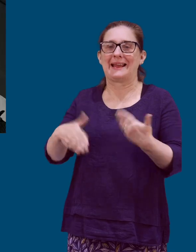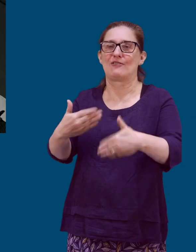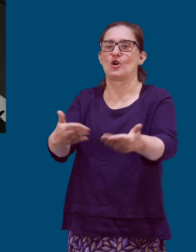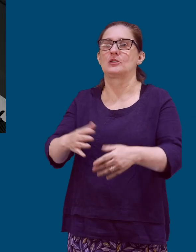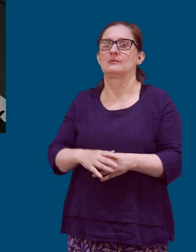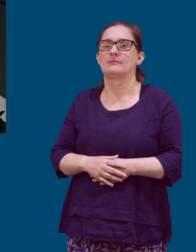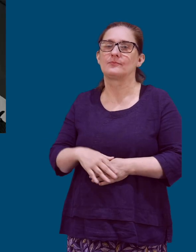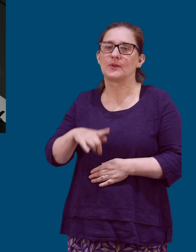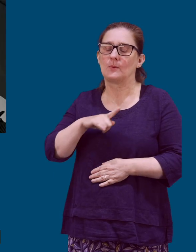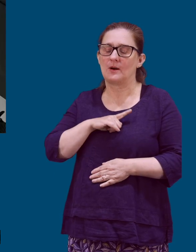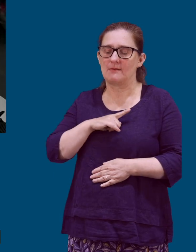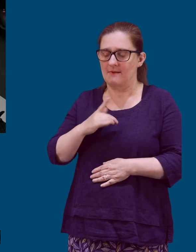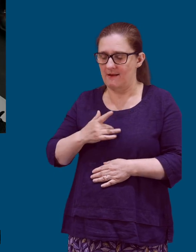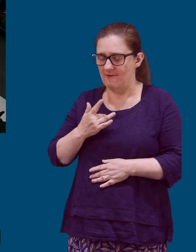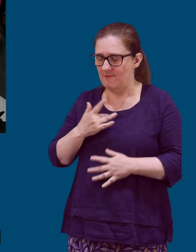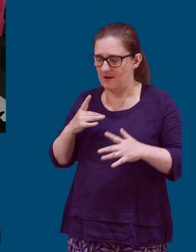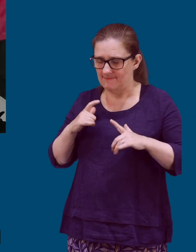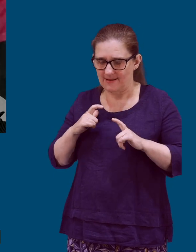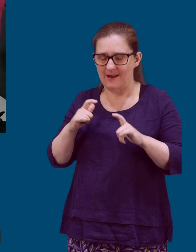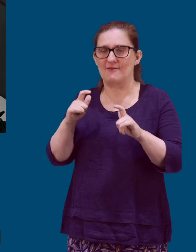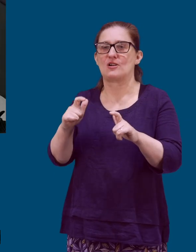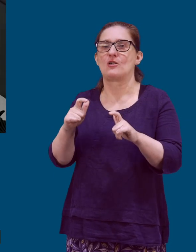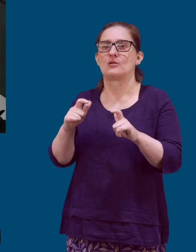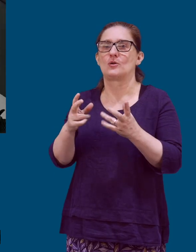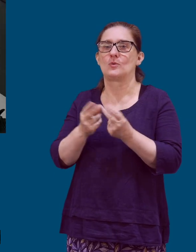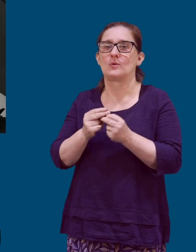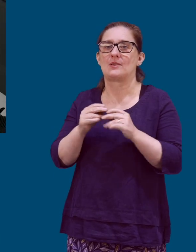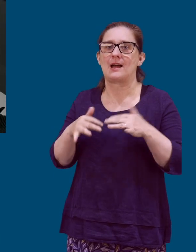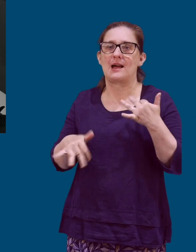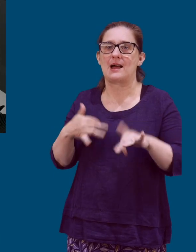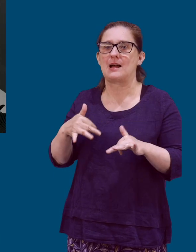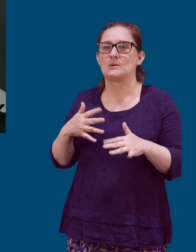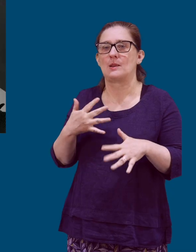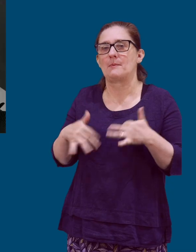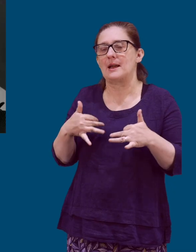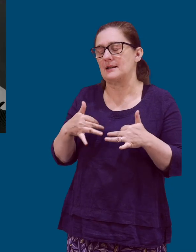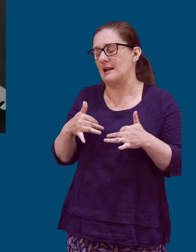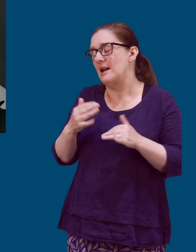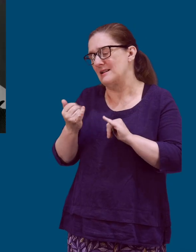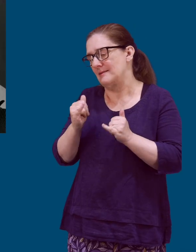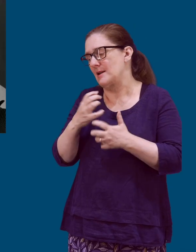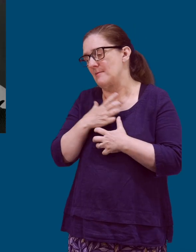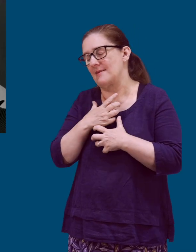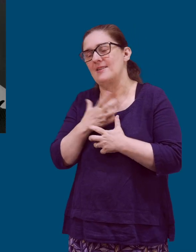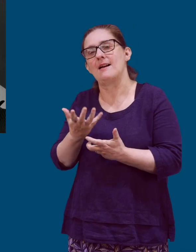life is about getting up, coping, and carrying on with ouch, the pain, and sometimes the fears.